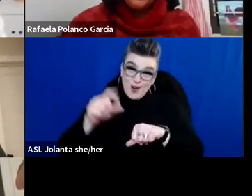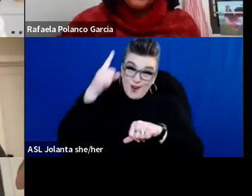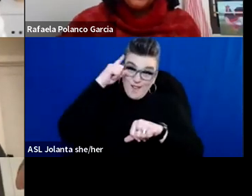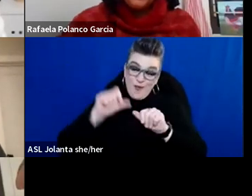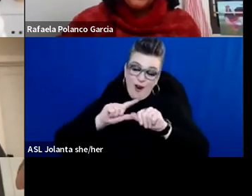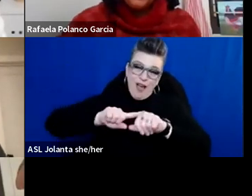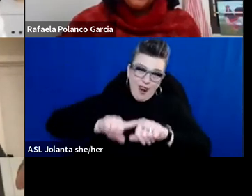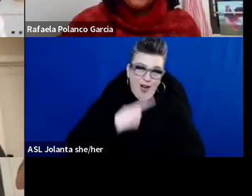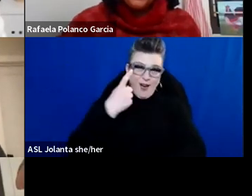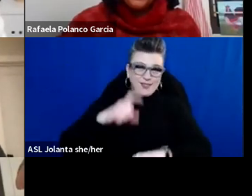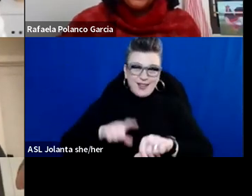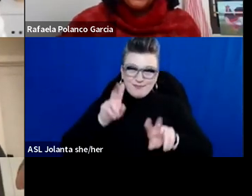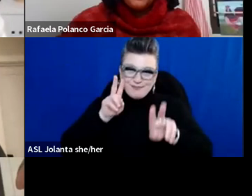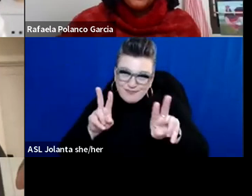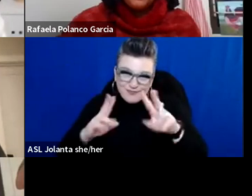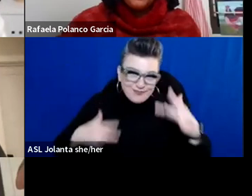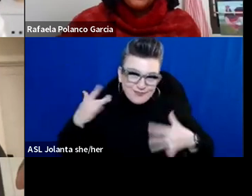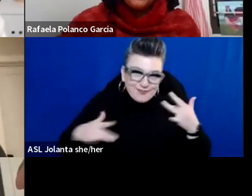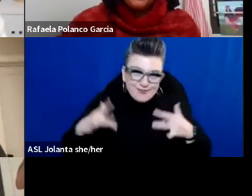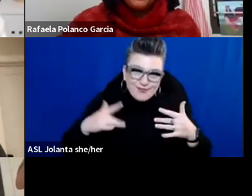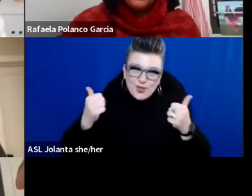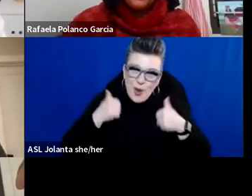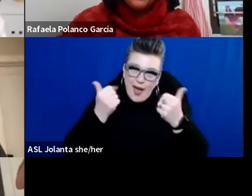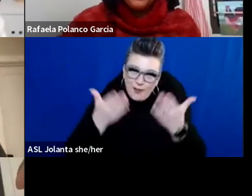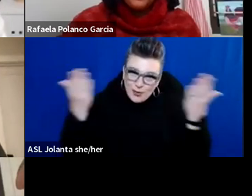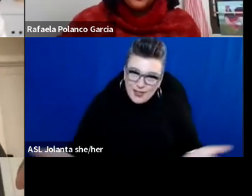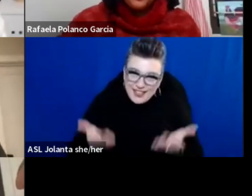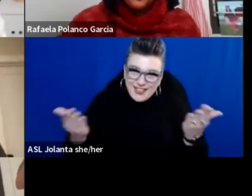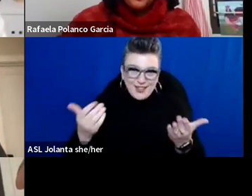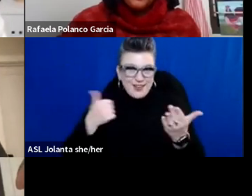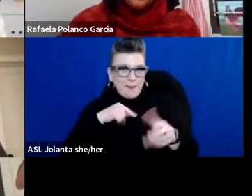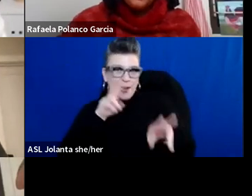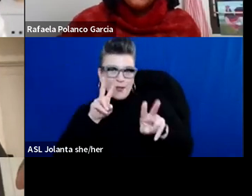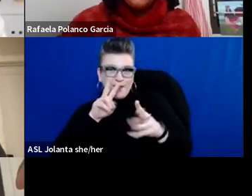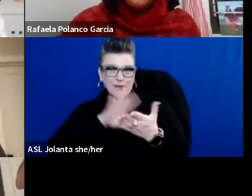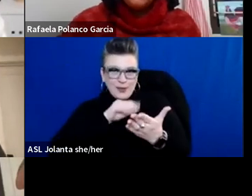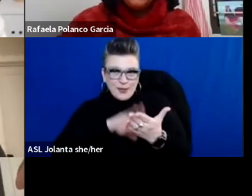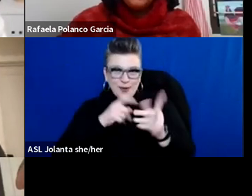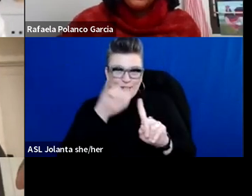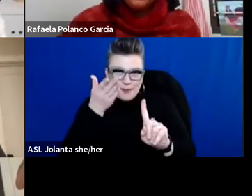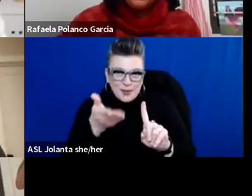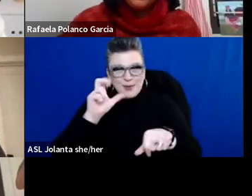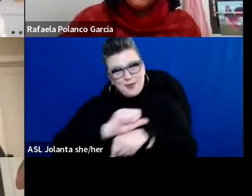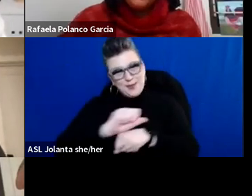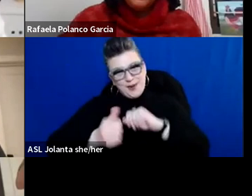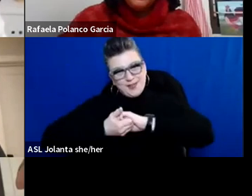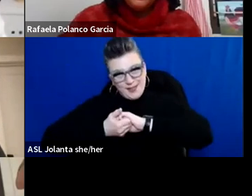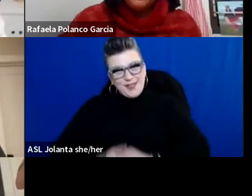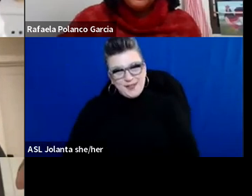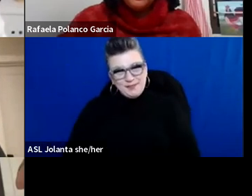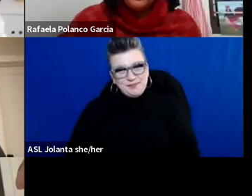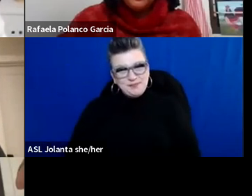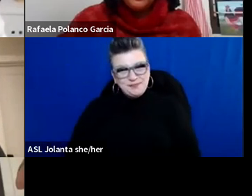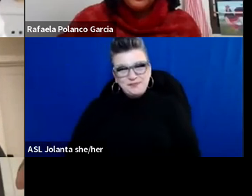have you and i'm excited to to learn from you and um and to work with you welcome thank